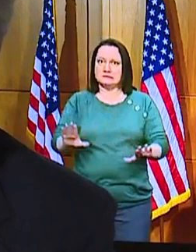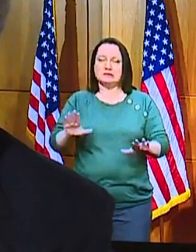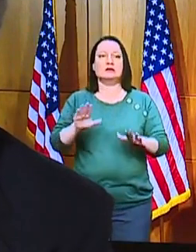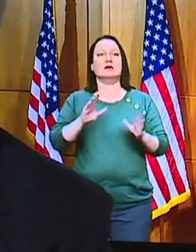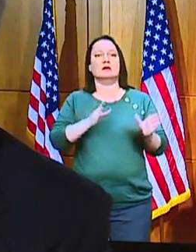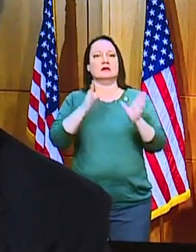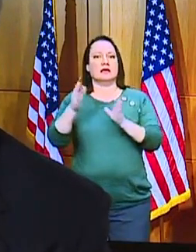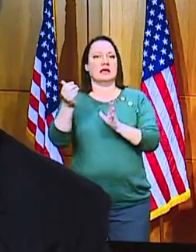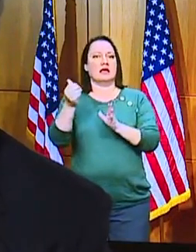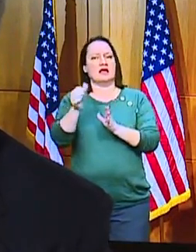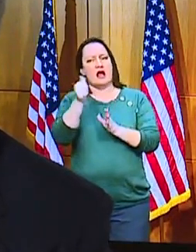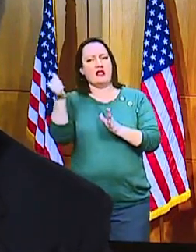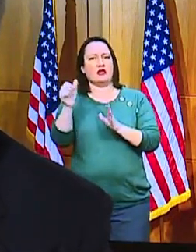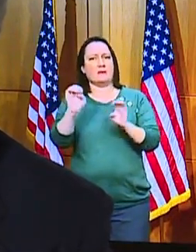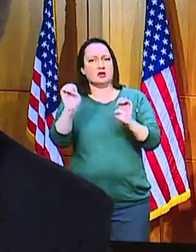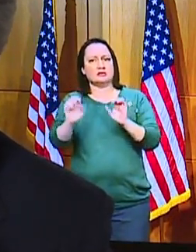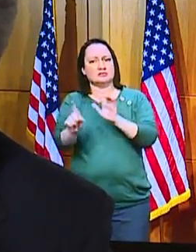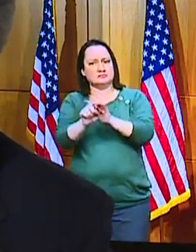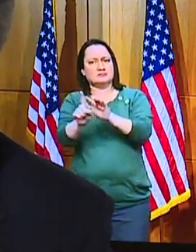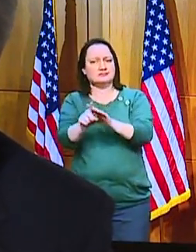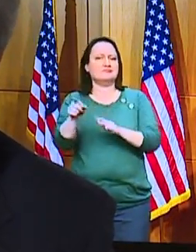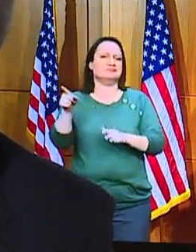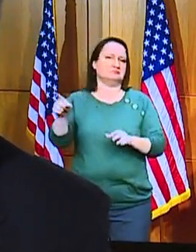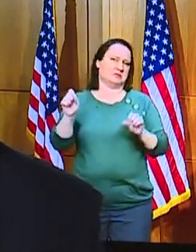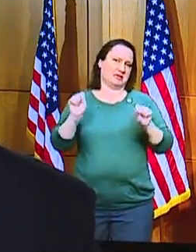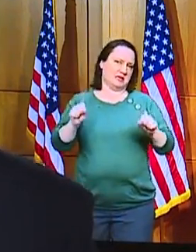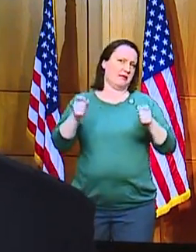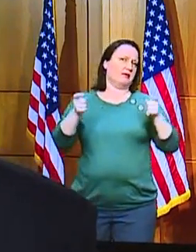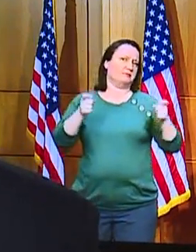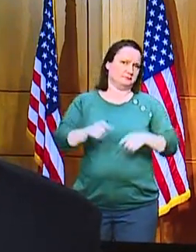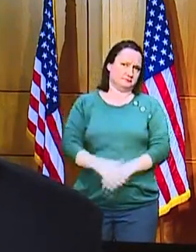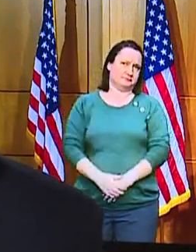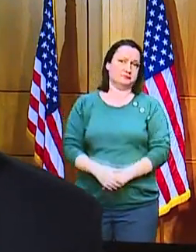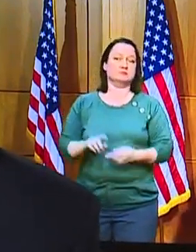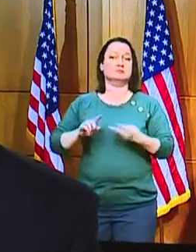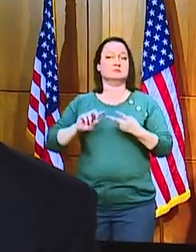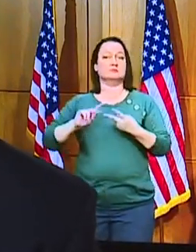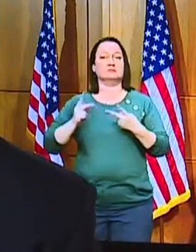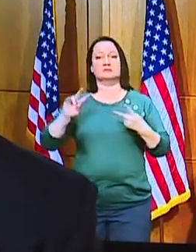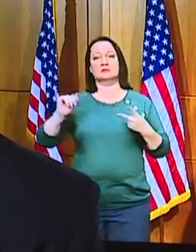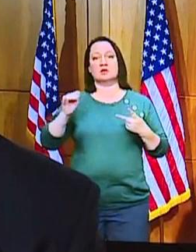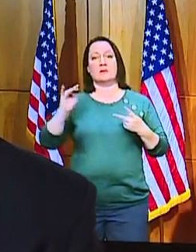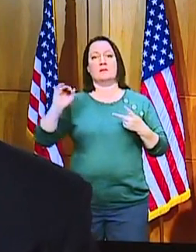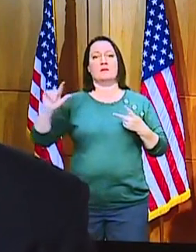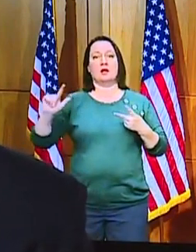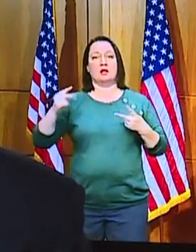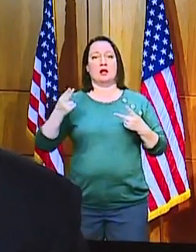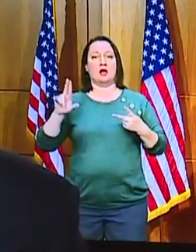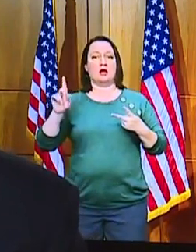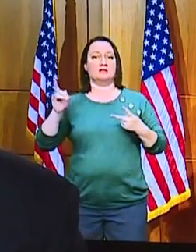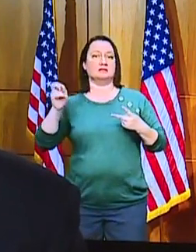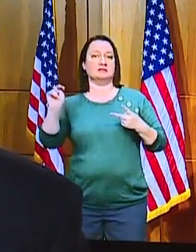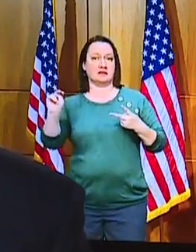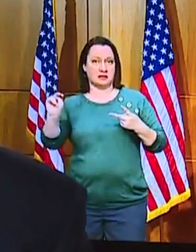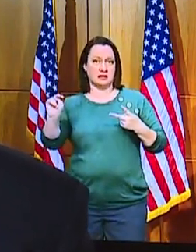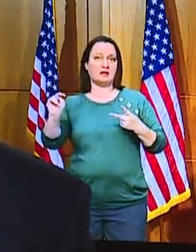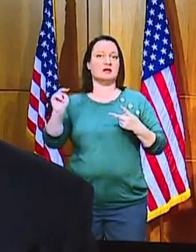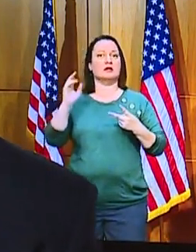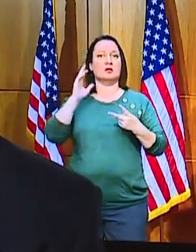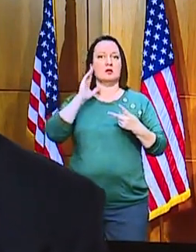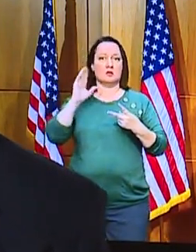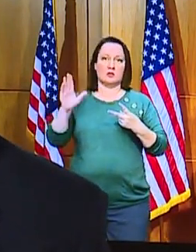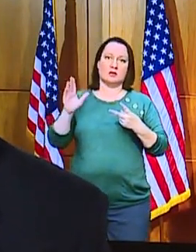the nuances of what is going to be phased in, go online to wavy.com. We have all of the information for you there. So,